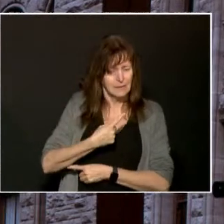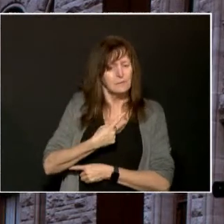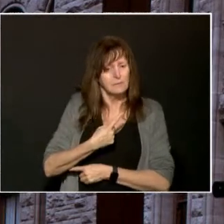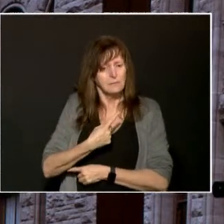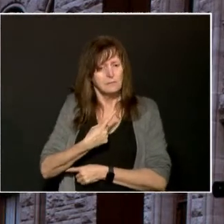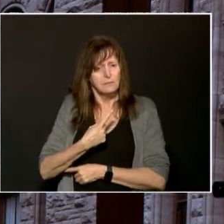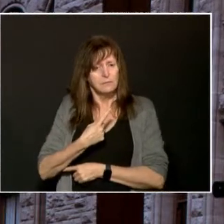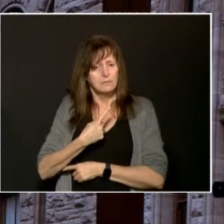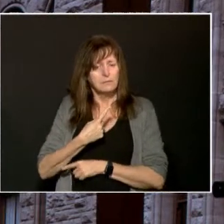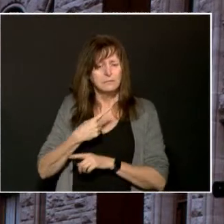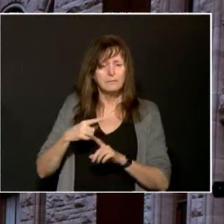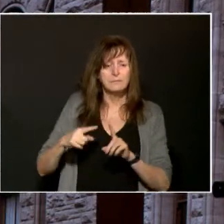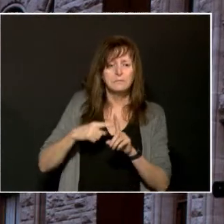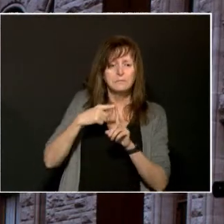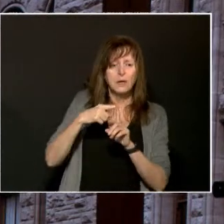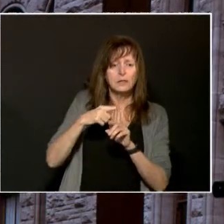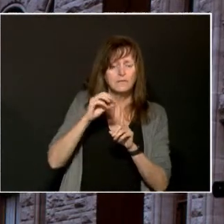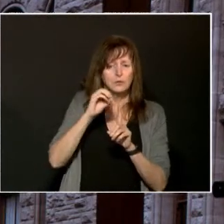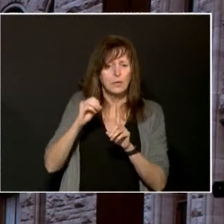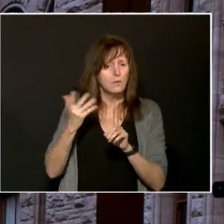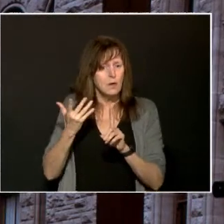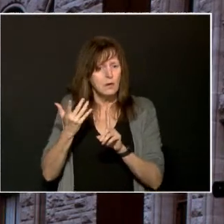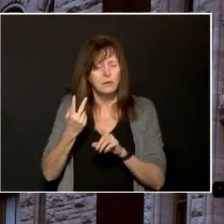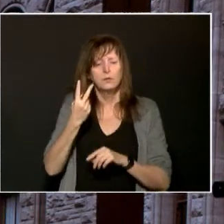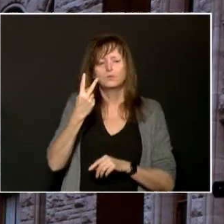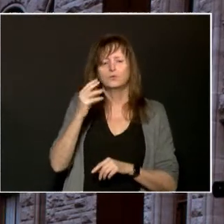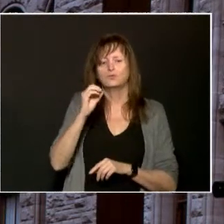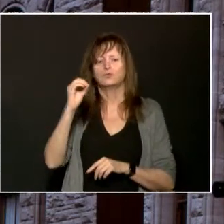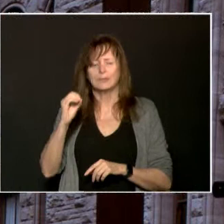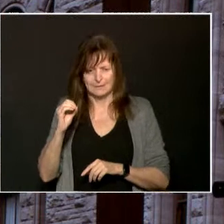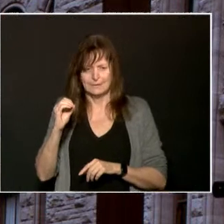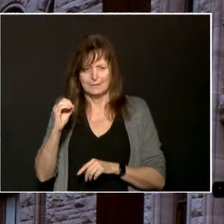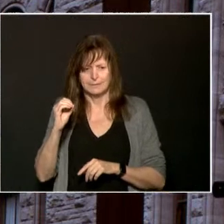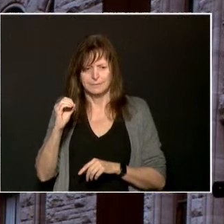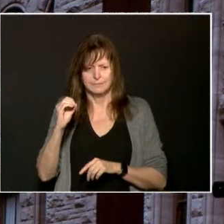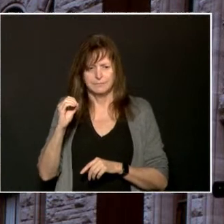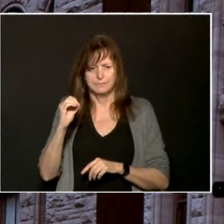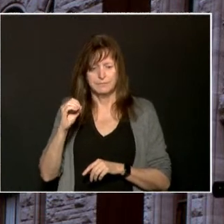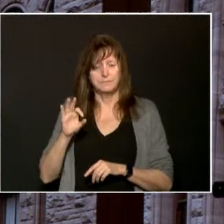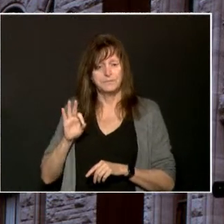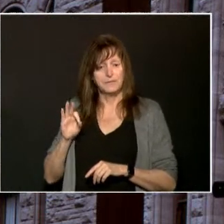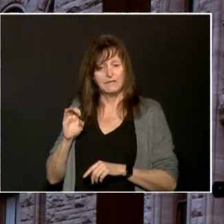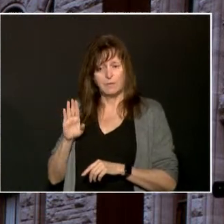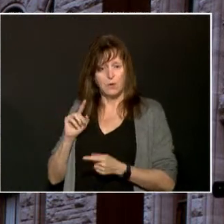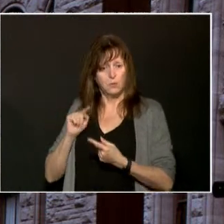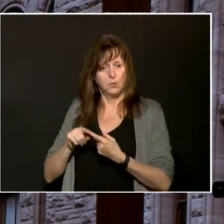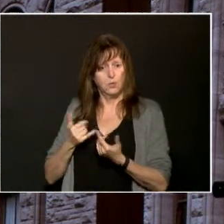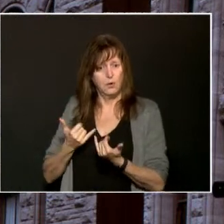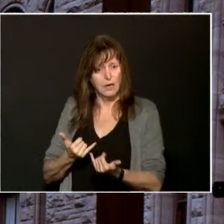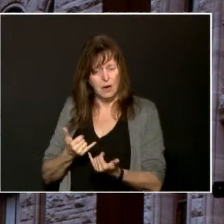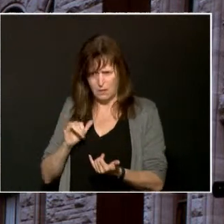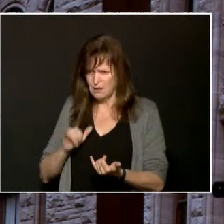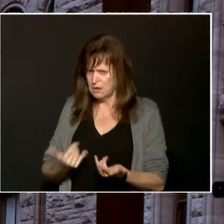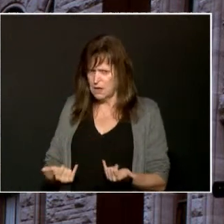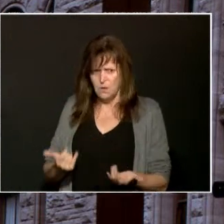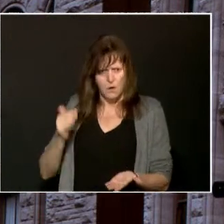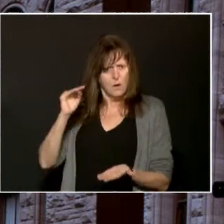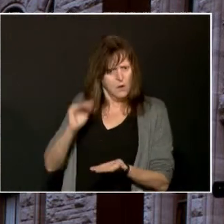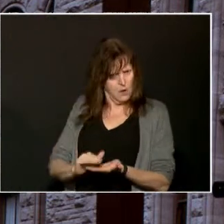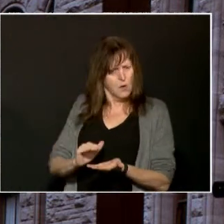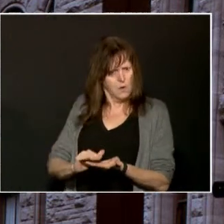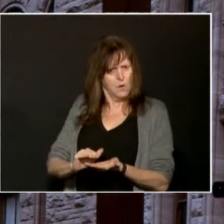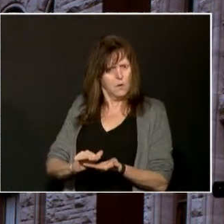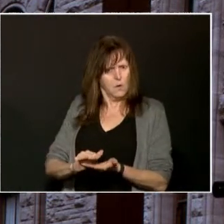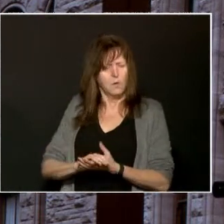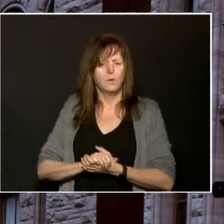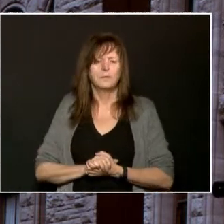2%, which is the lowest we've seen since mid-February. Positivity rates continue to decline week over week,